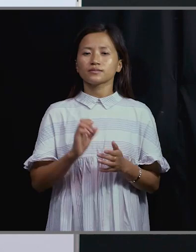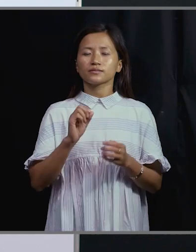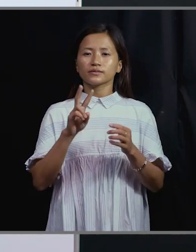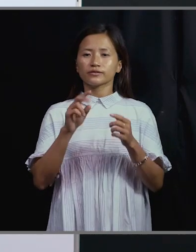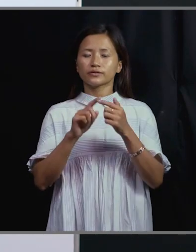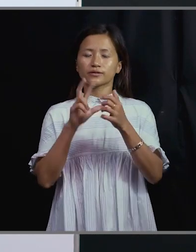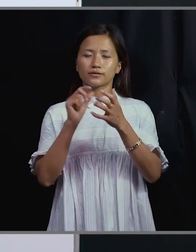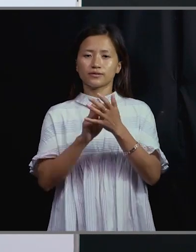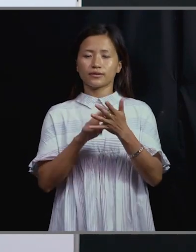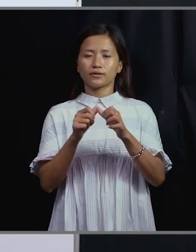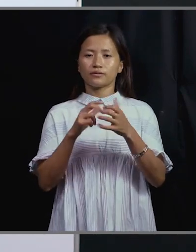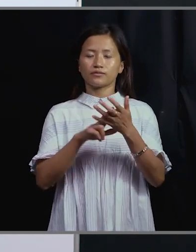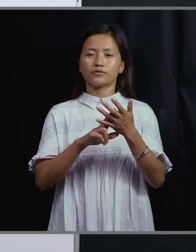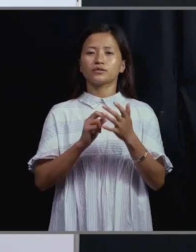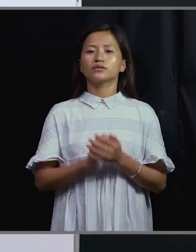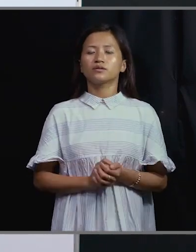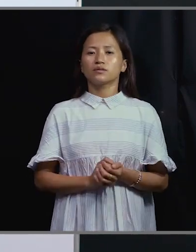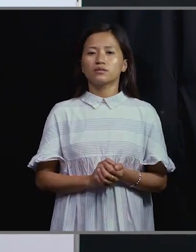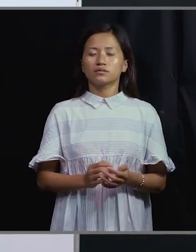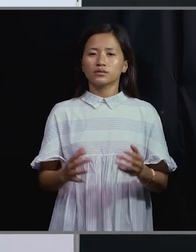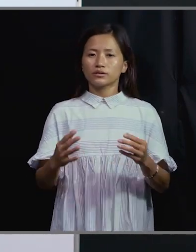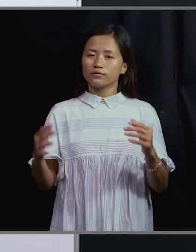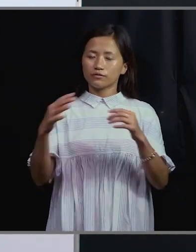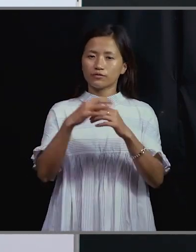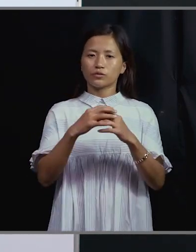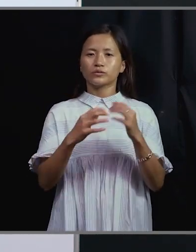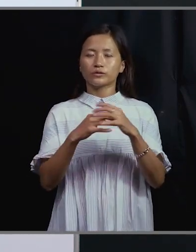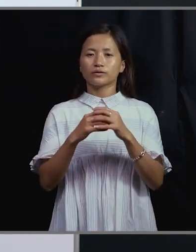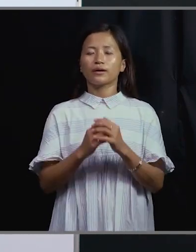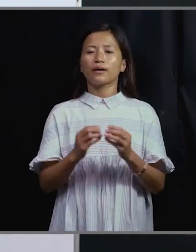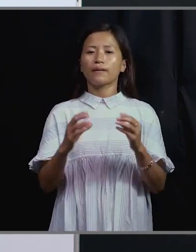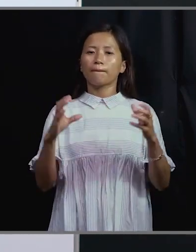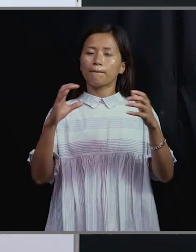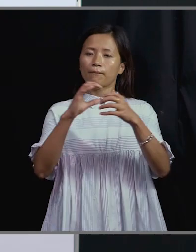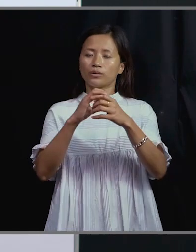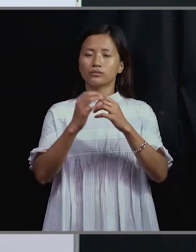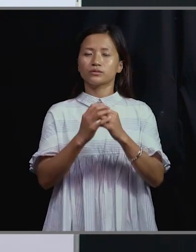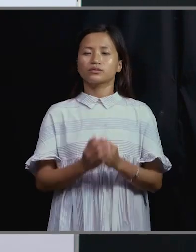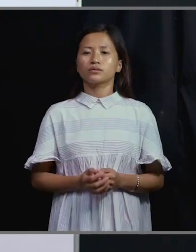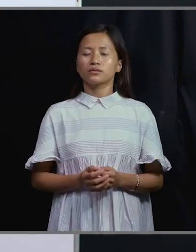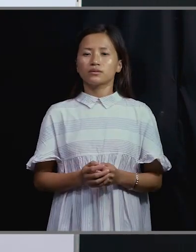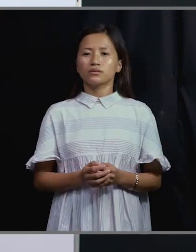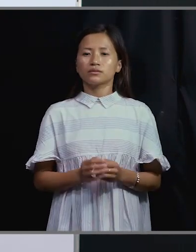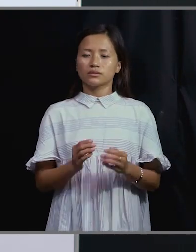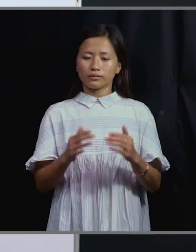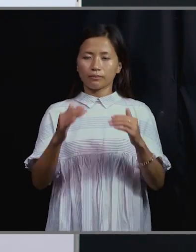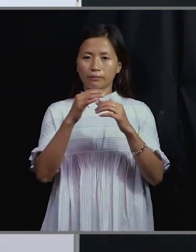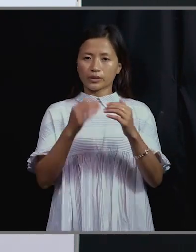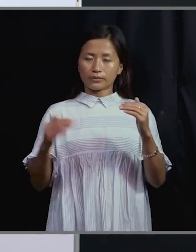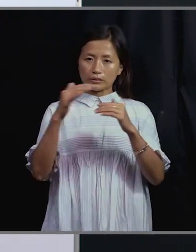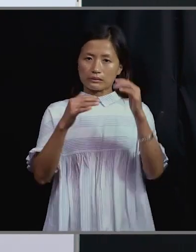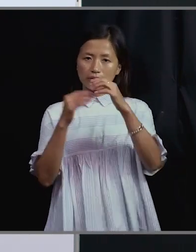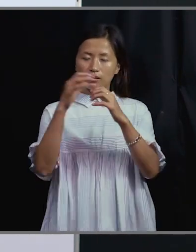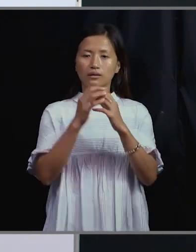the halogen, can come here and form a bond, and this bond becomes a double bond. So when